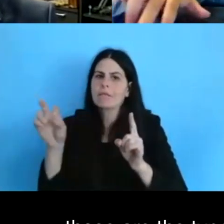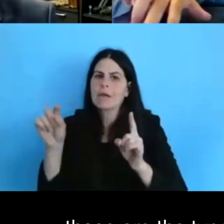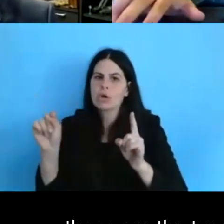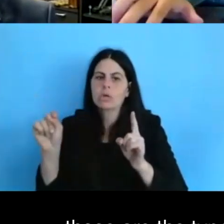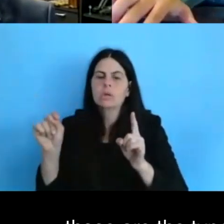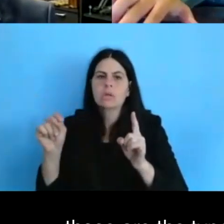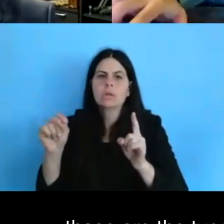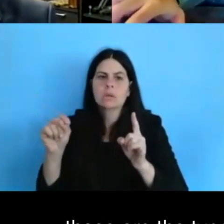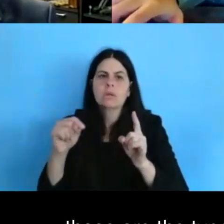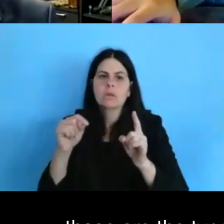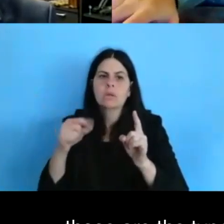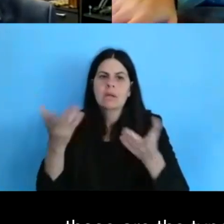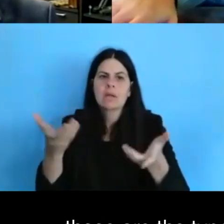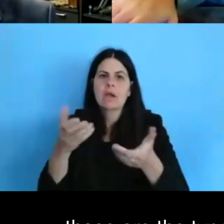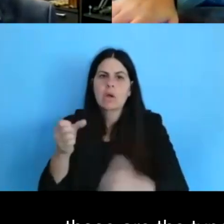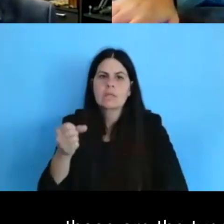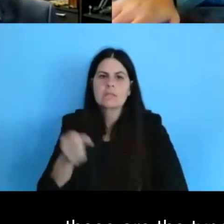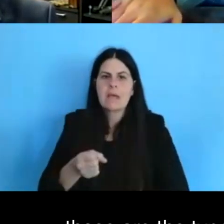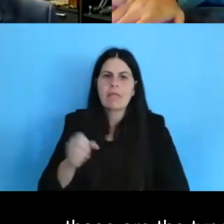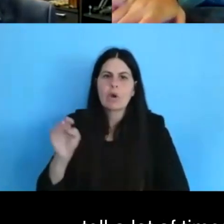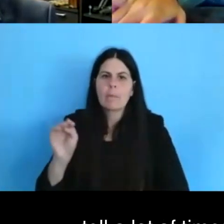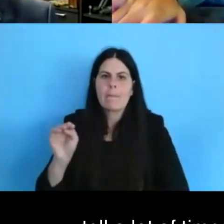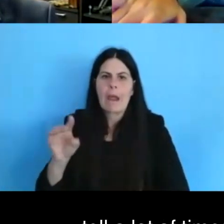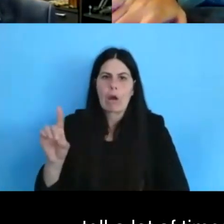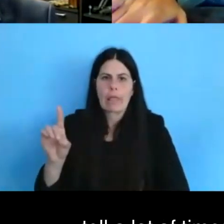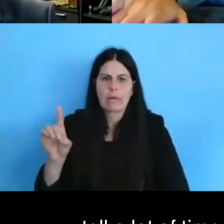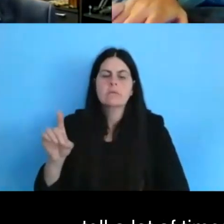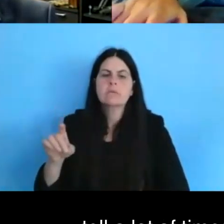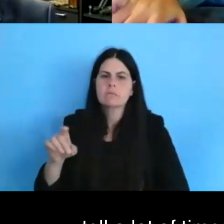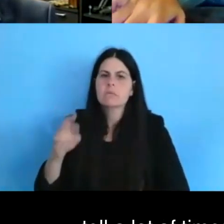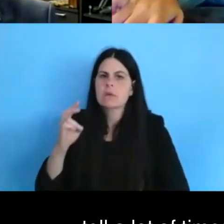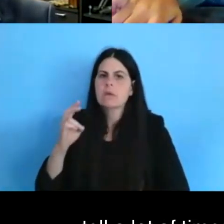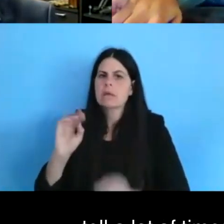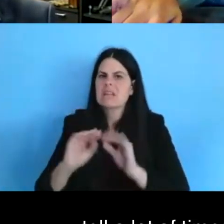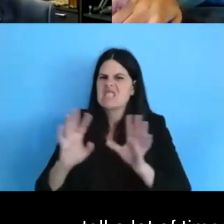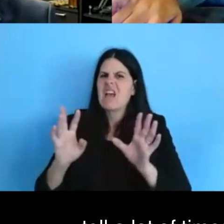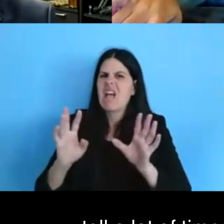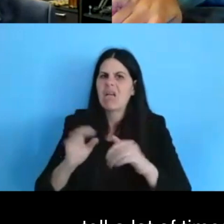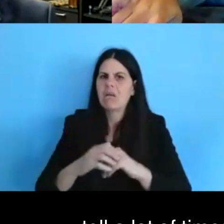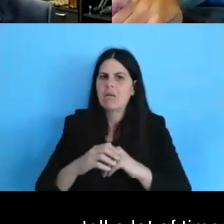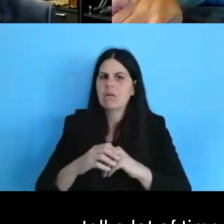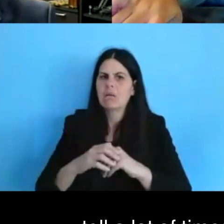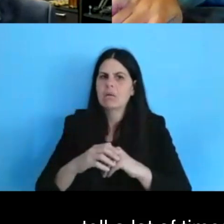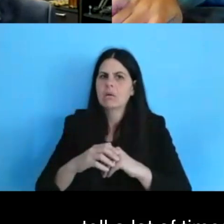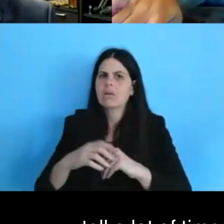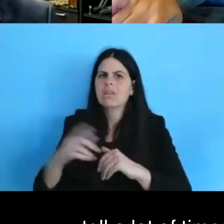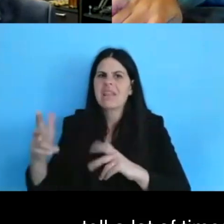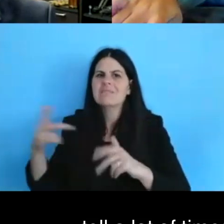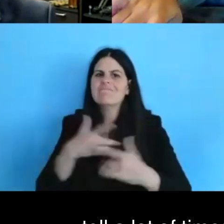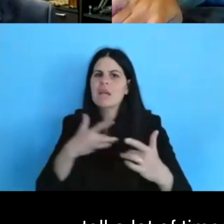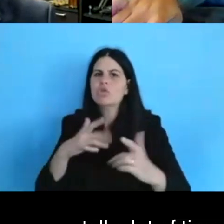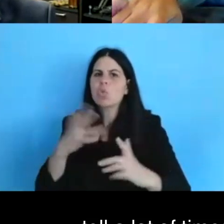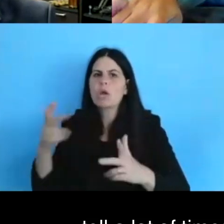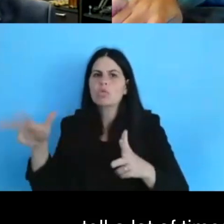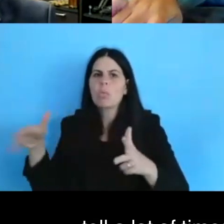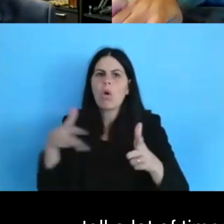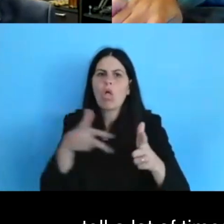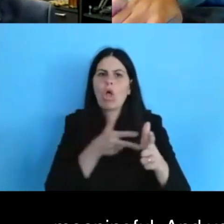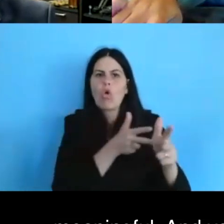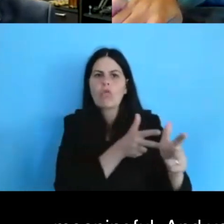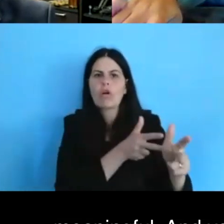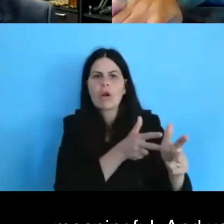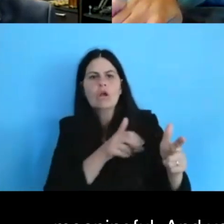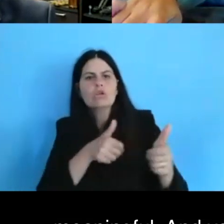down here in Southern Maryland. You know, I can always tell a lot of times, you know, they'll pull over and help somebody change a tire, you know, just, you